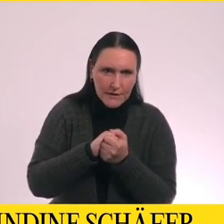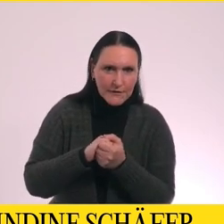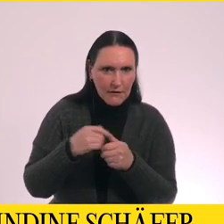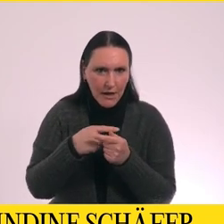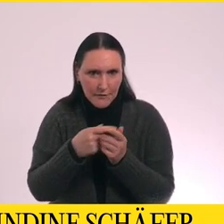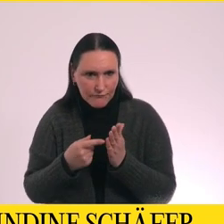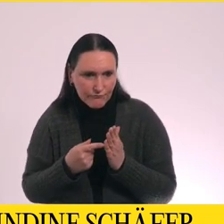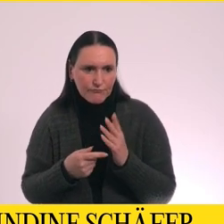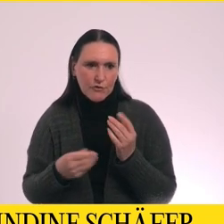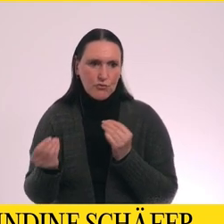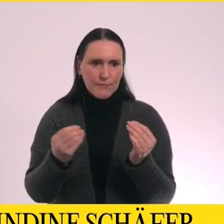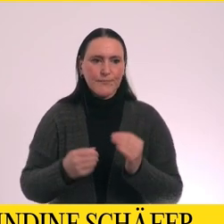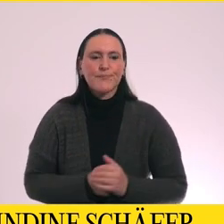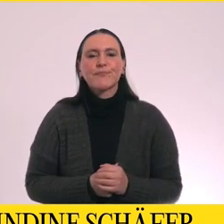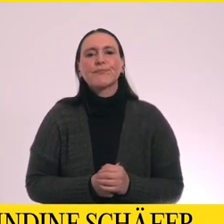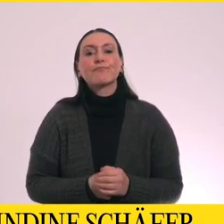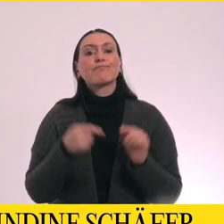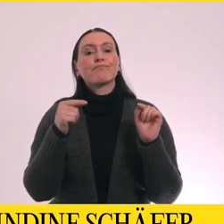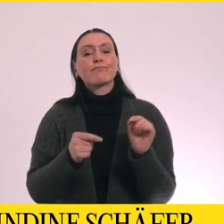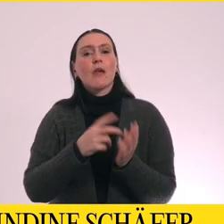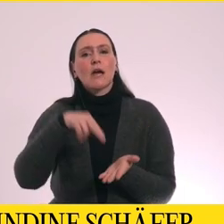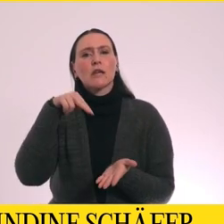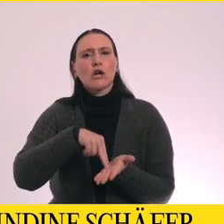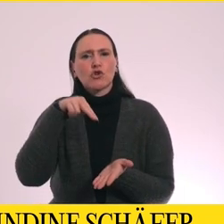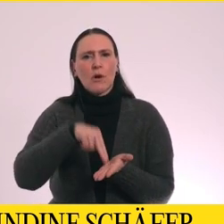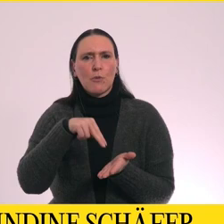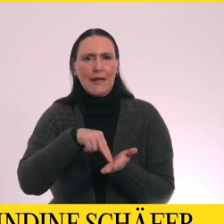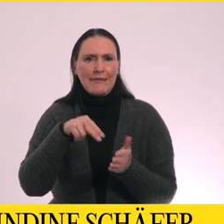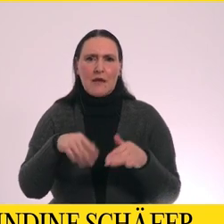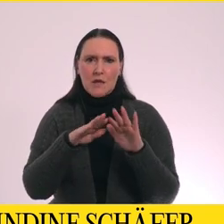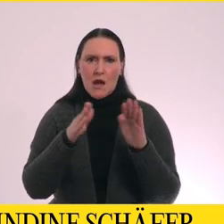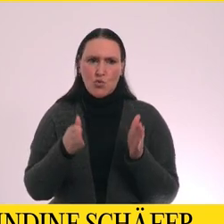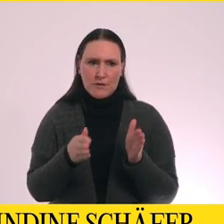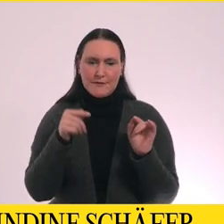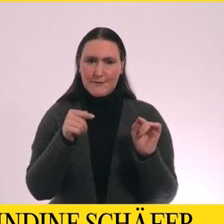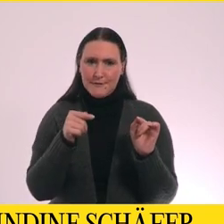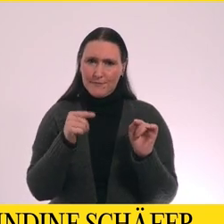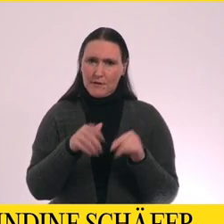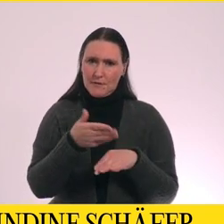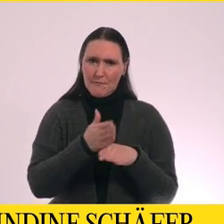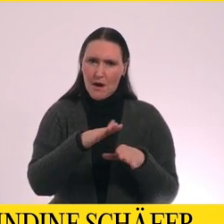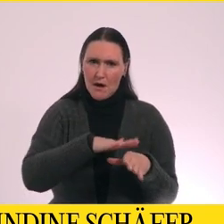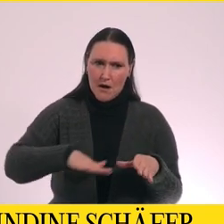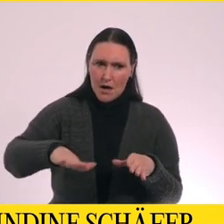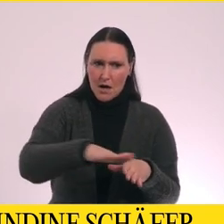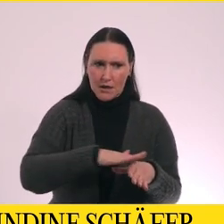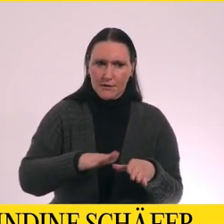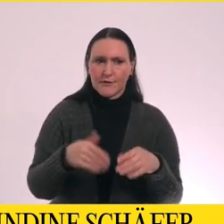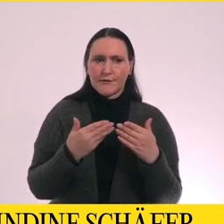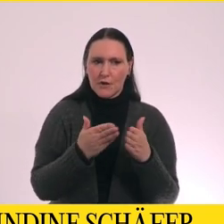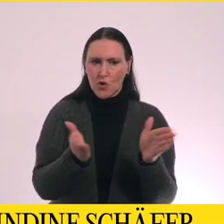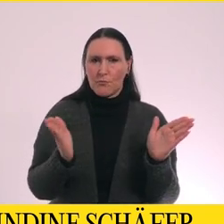As a part of Trampoline House, we opened 4 years ago Camp Center for Art and